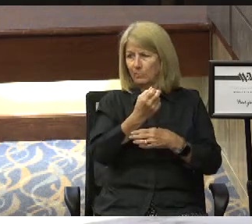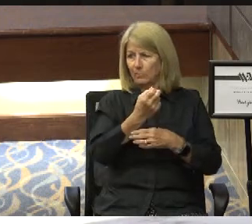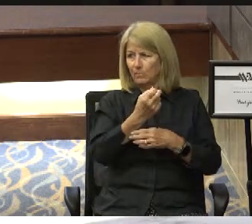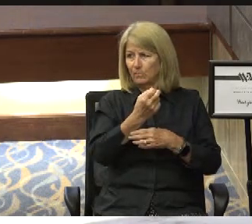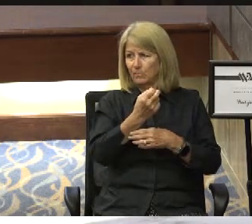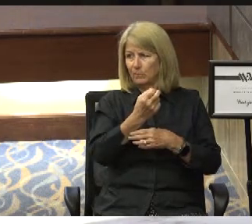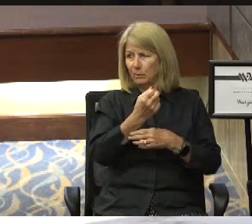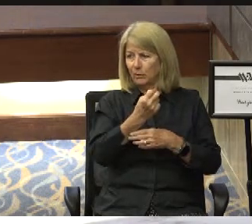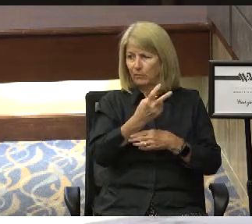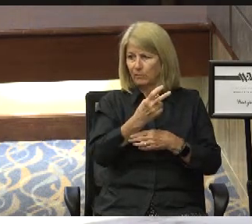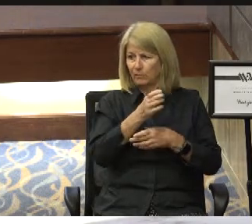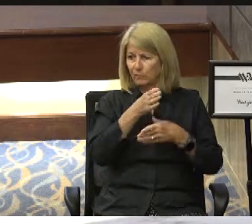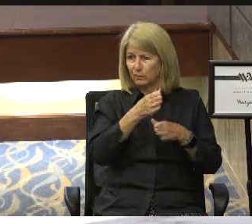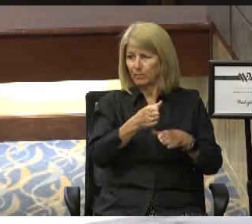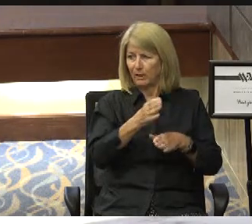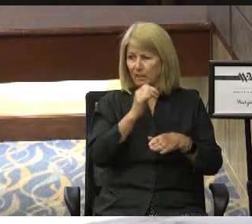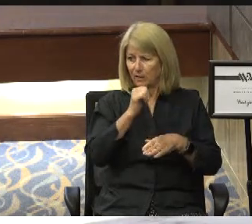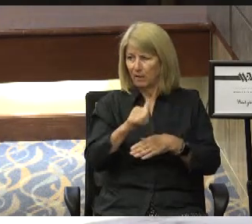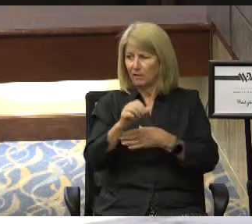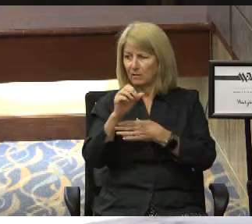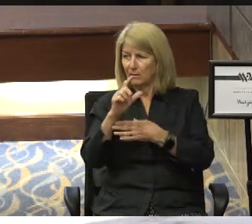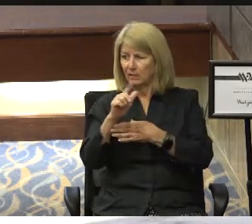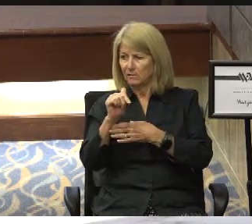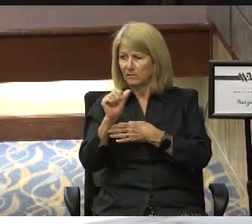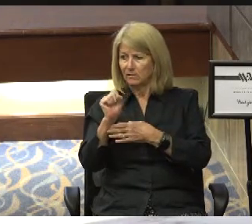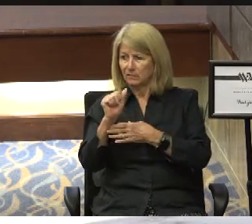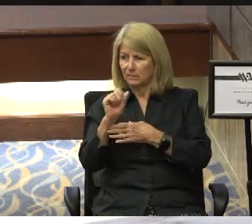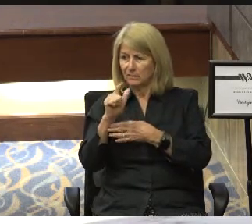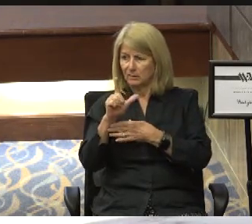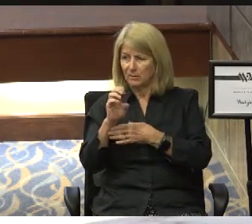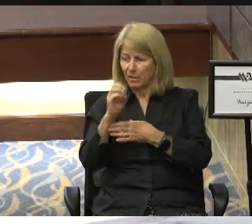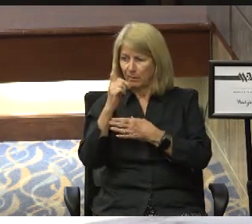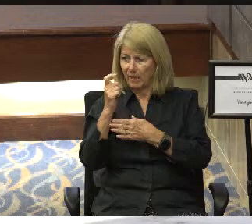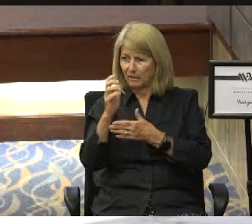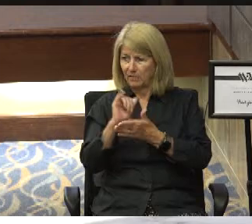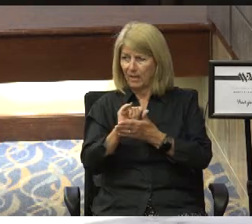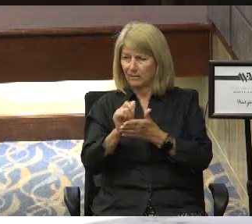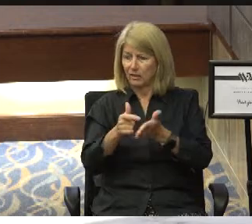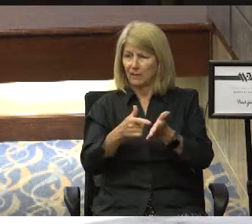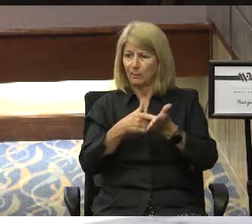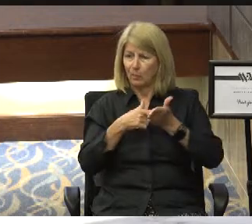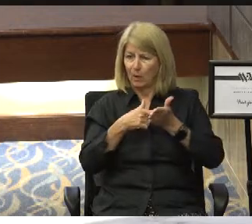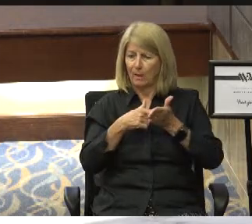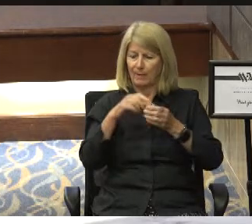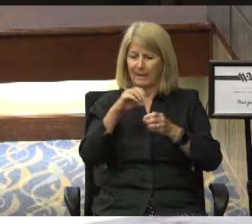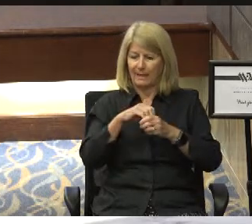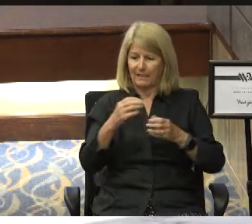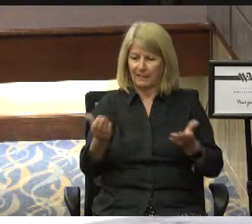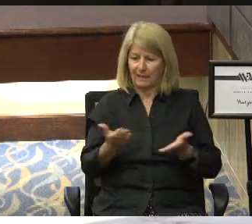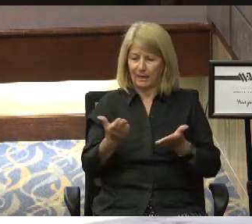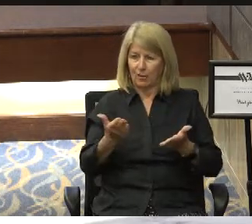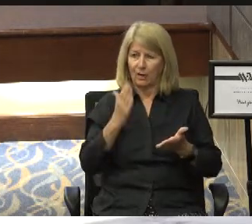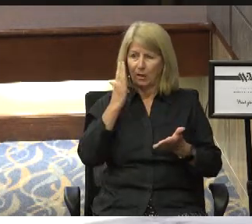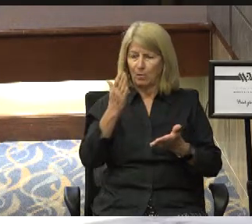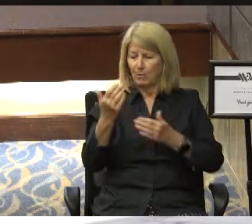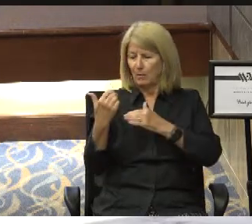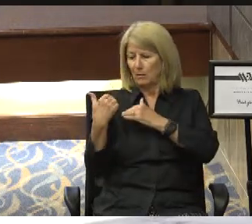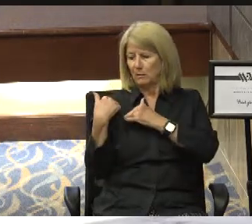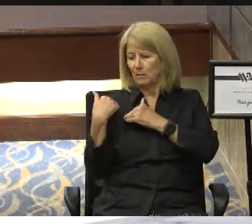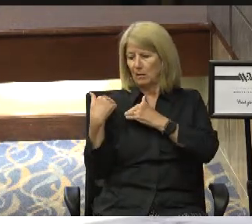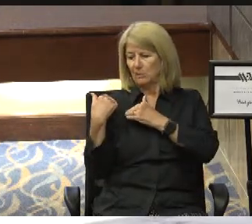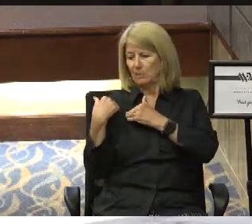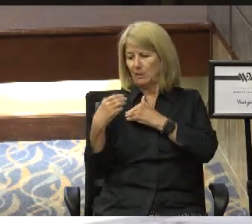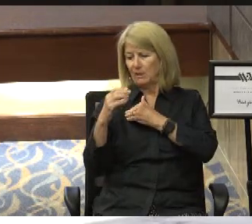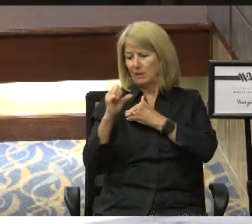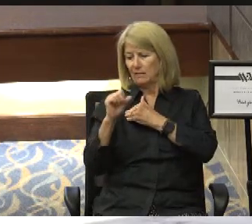LaSalle. And then because it is a condition in here, it will be the responsibility of